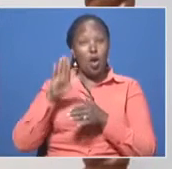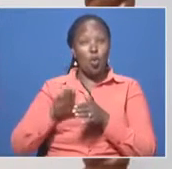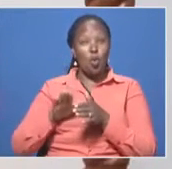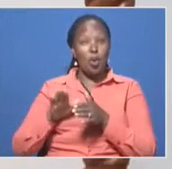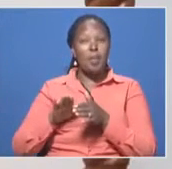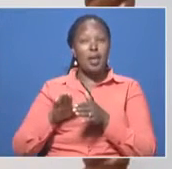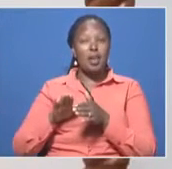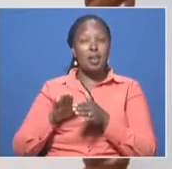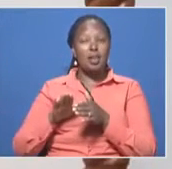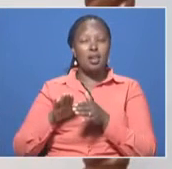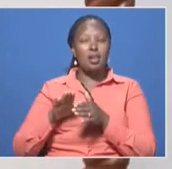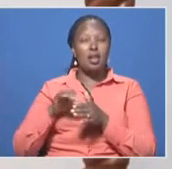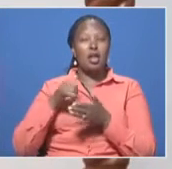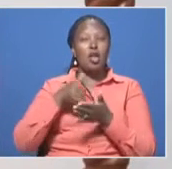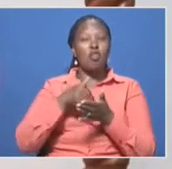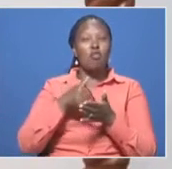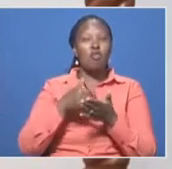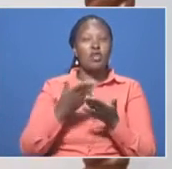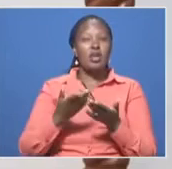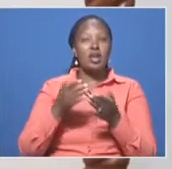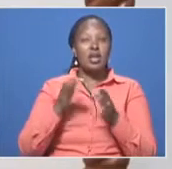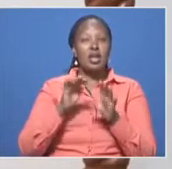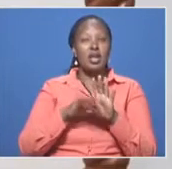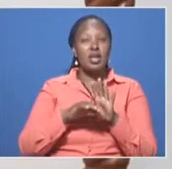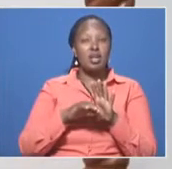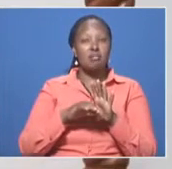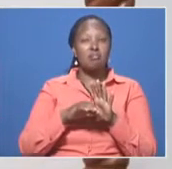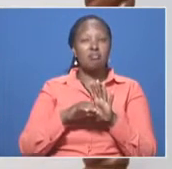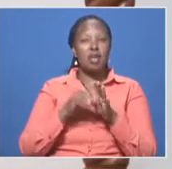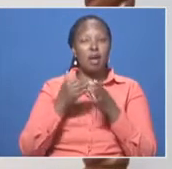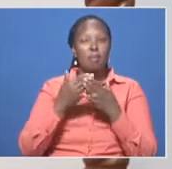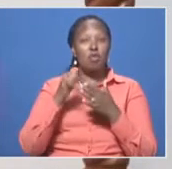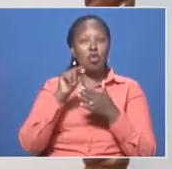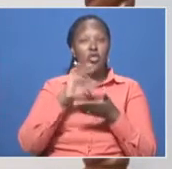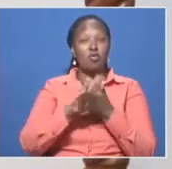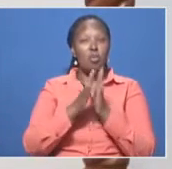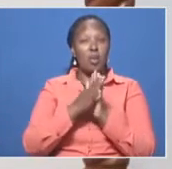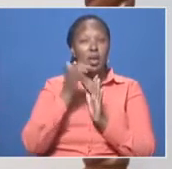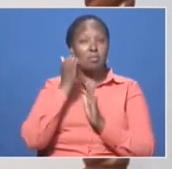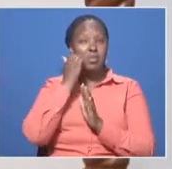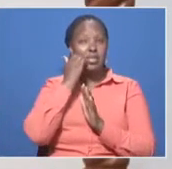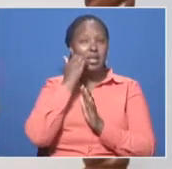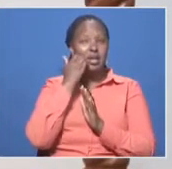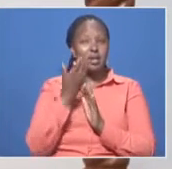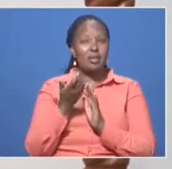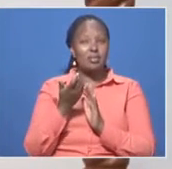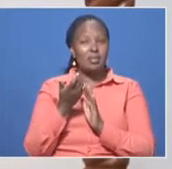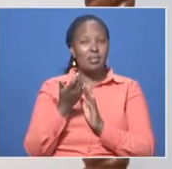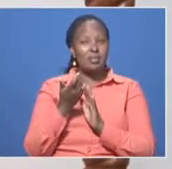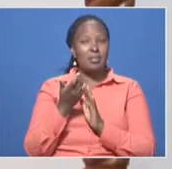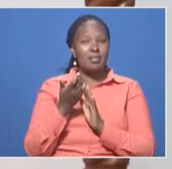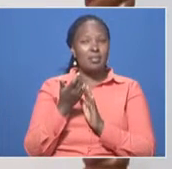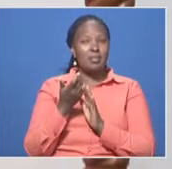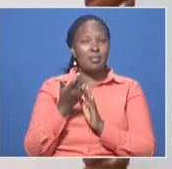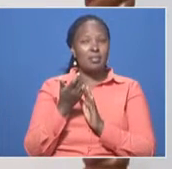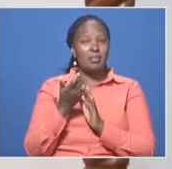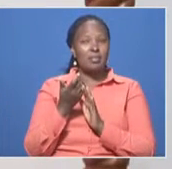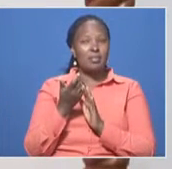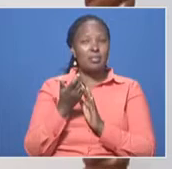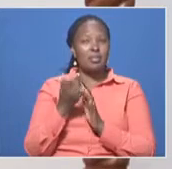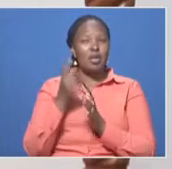women-centered, involved in that before your illness. What did your